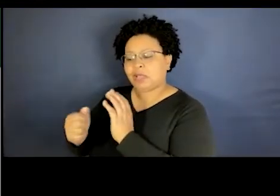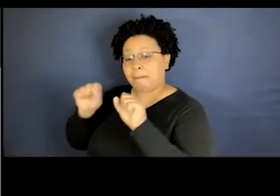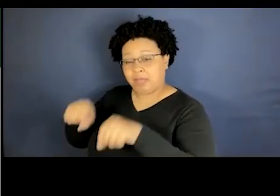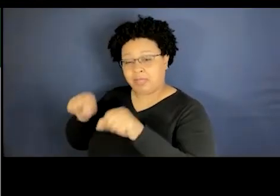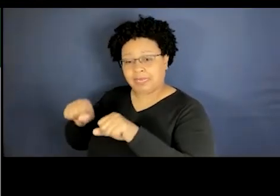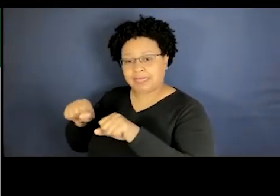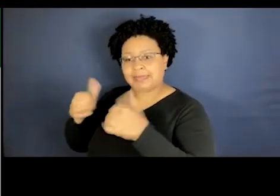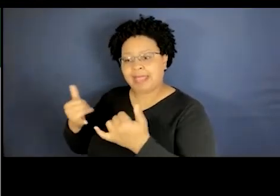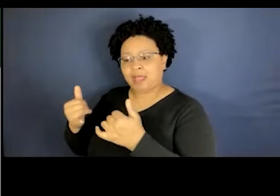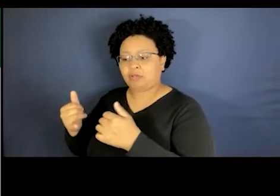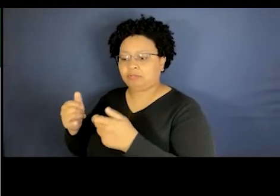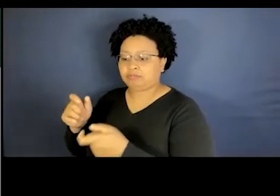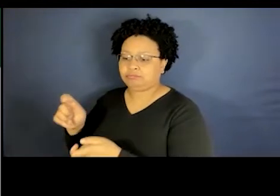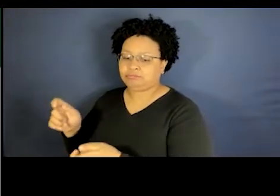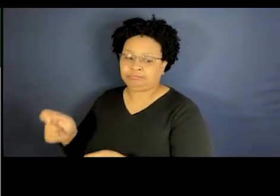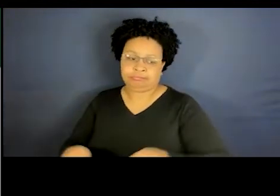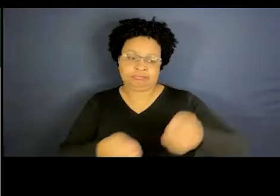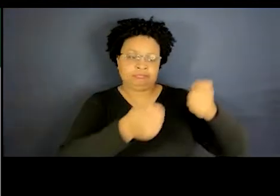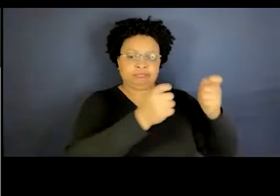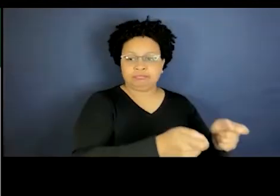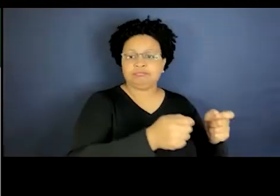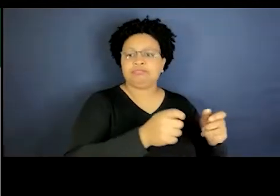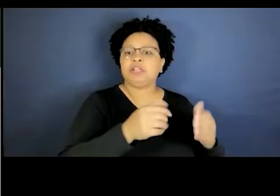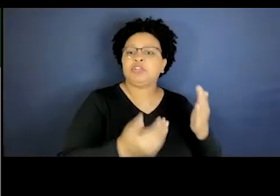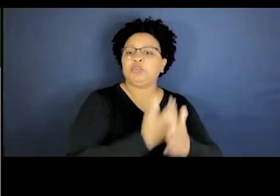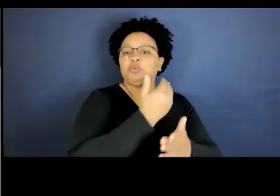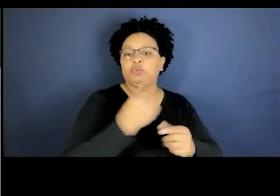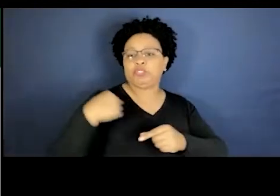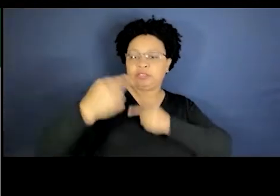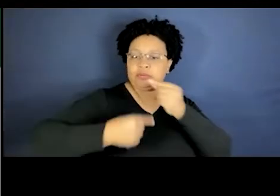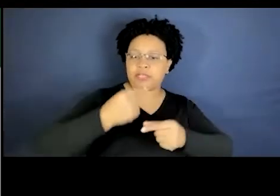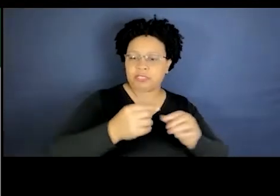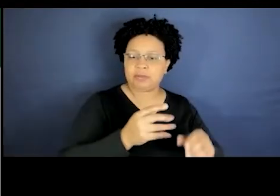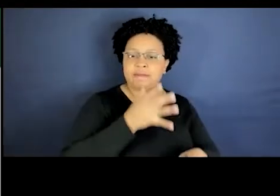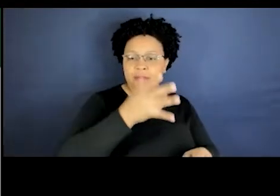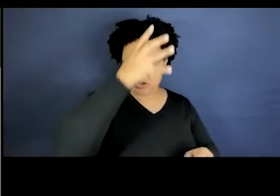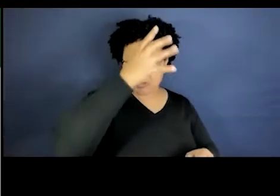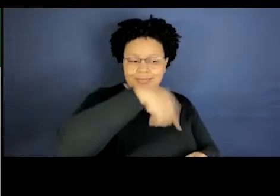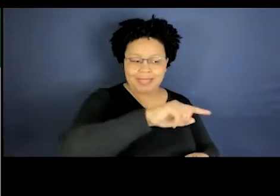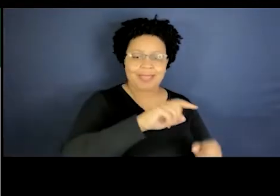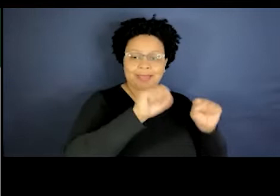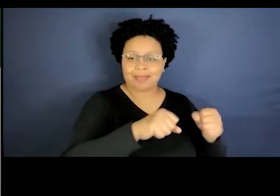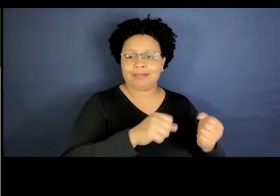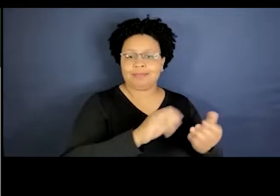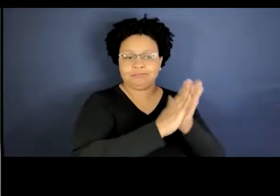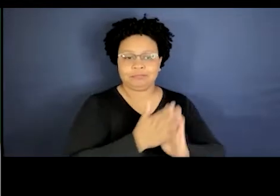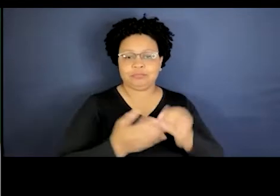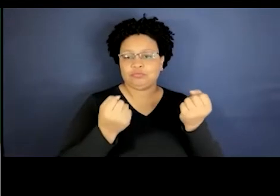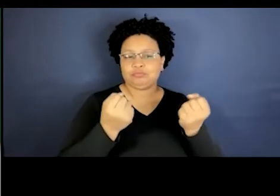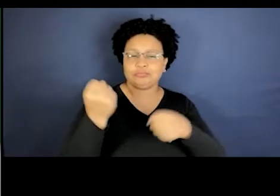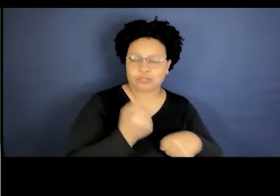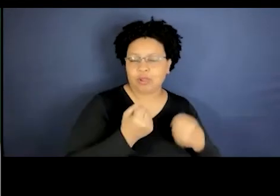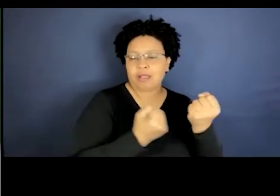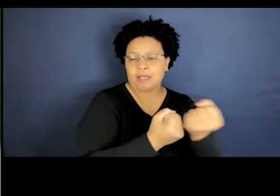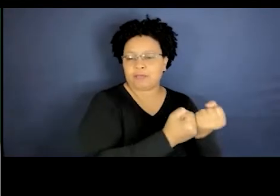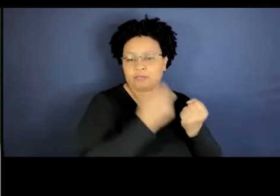transmit that to another generation of parents to become strong advocates for their children. So now we're going to